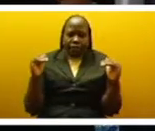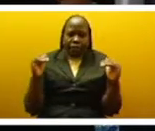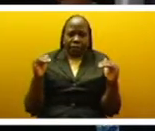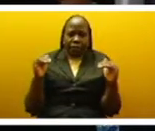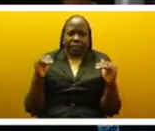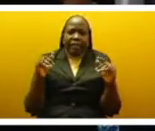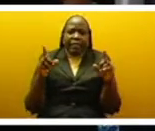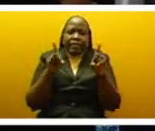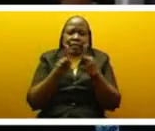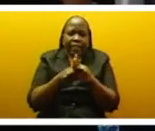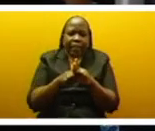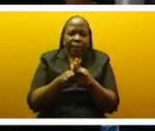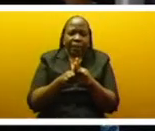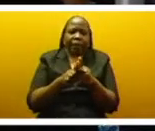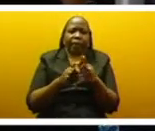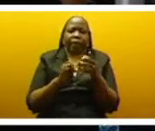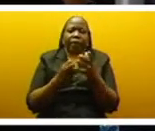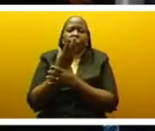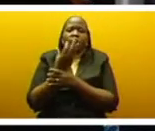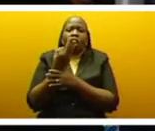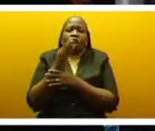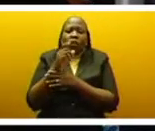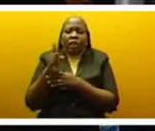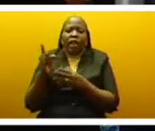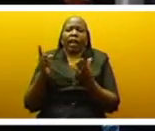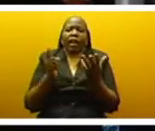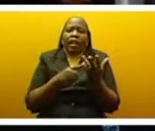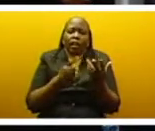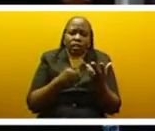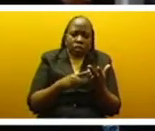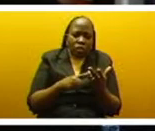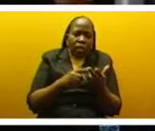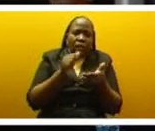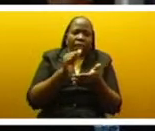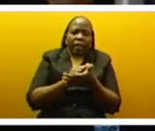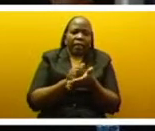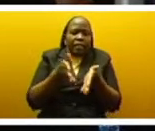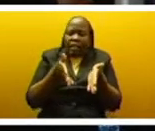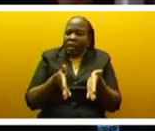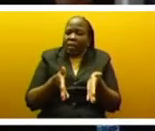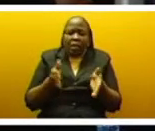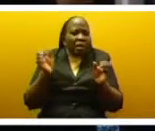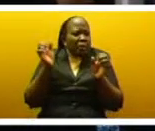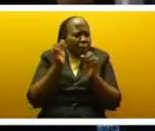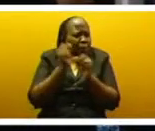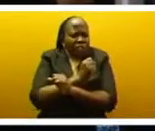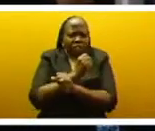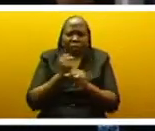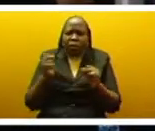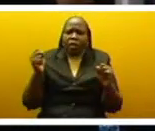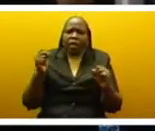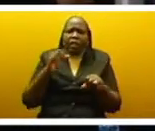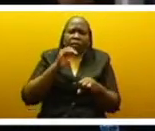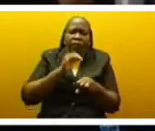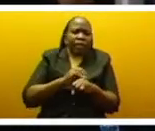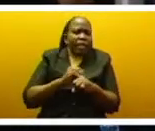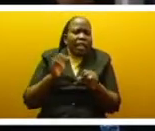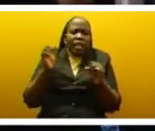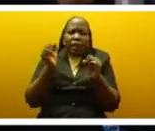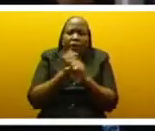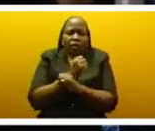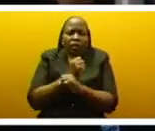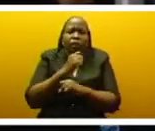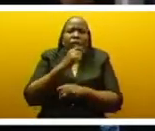contaminated the outcome of the election that it is now incurably defective and incapable of